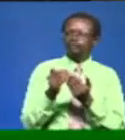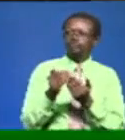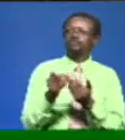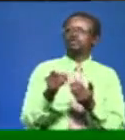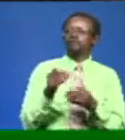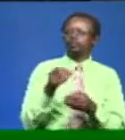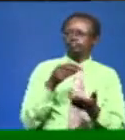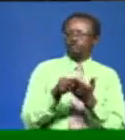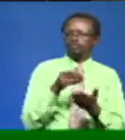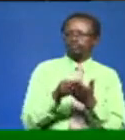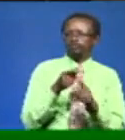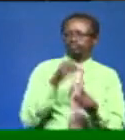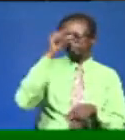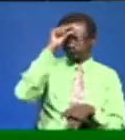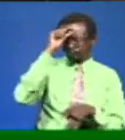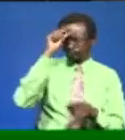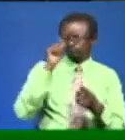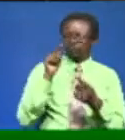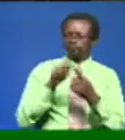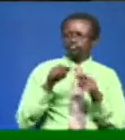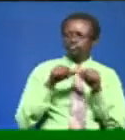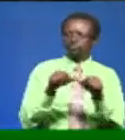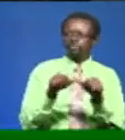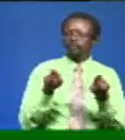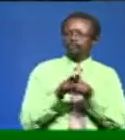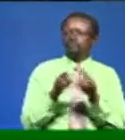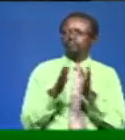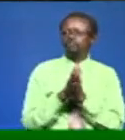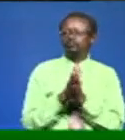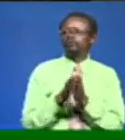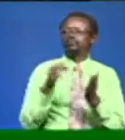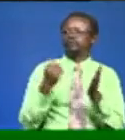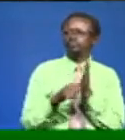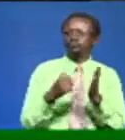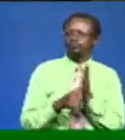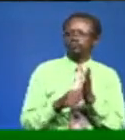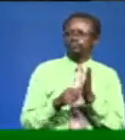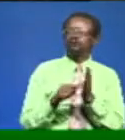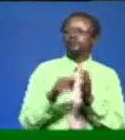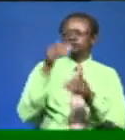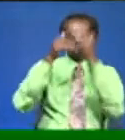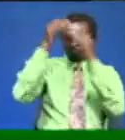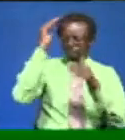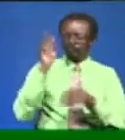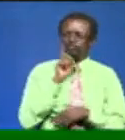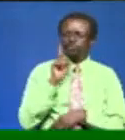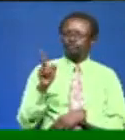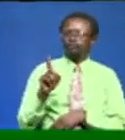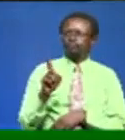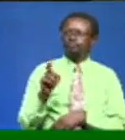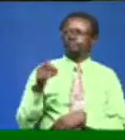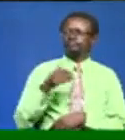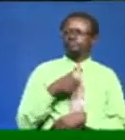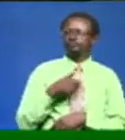Honourable Speaker, owing to the acute financial crisis, the University of Nairobi was recently forced to raise